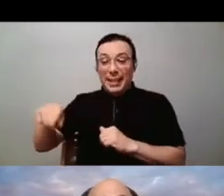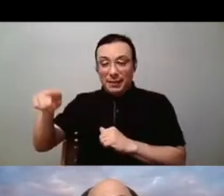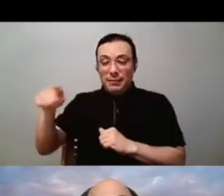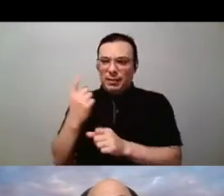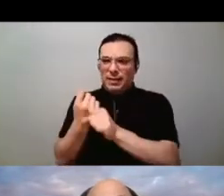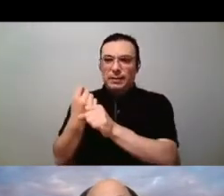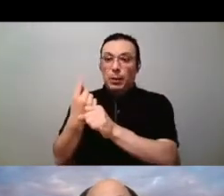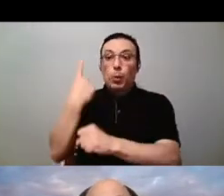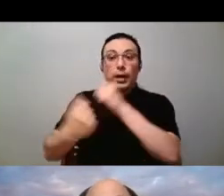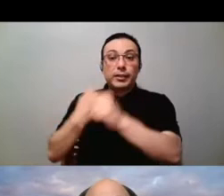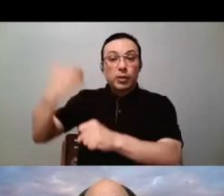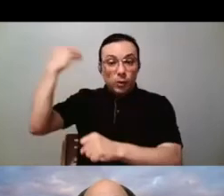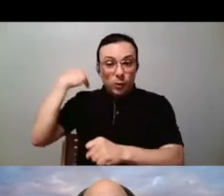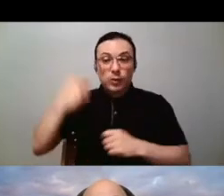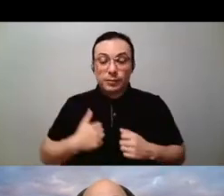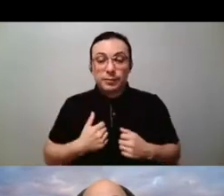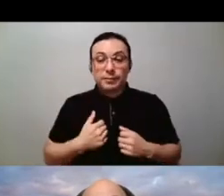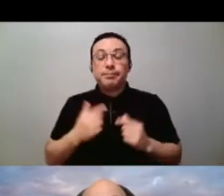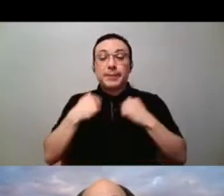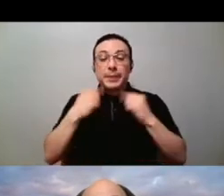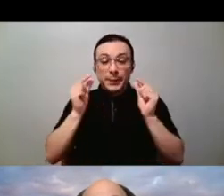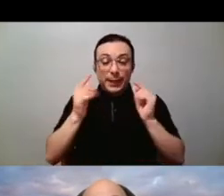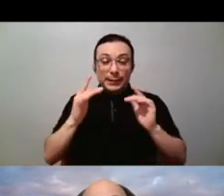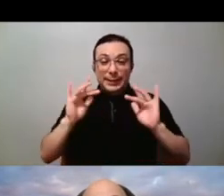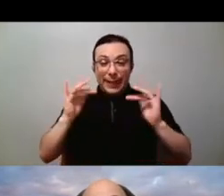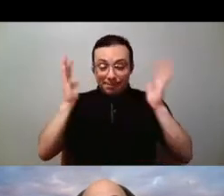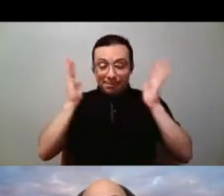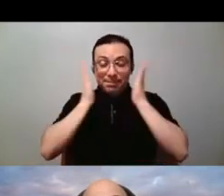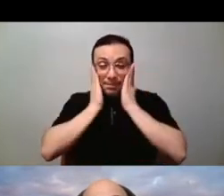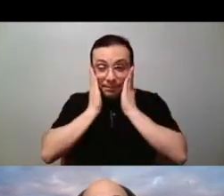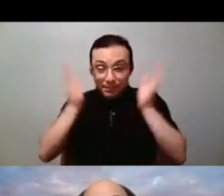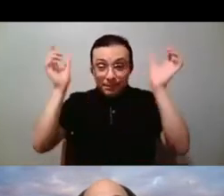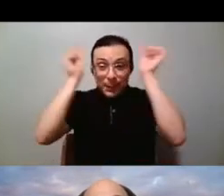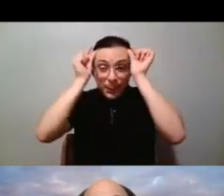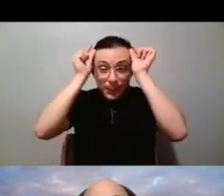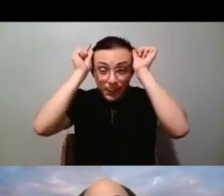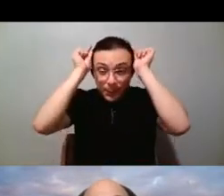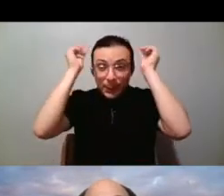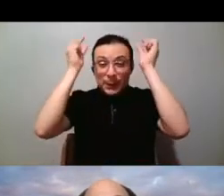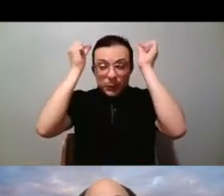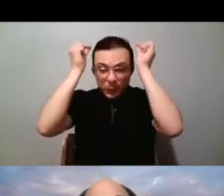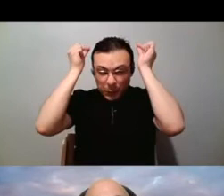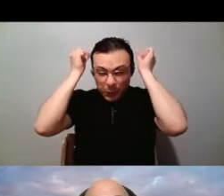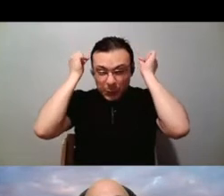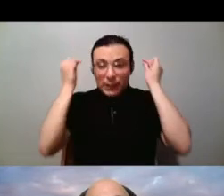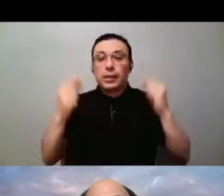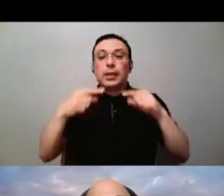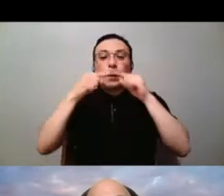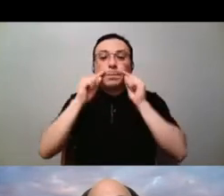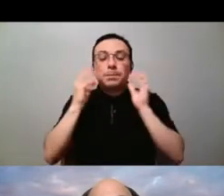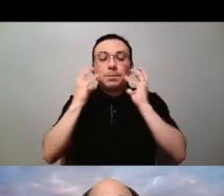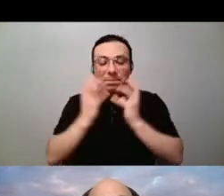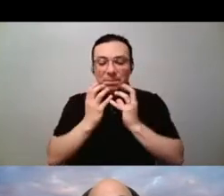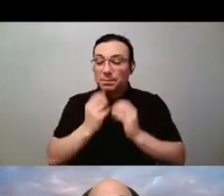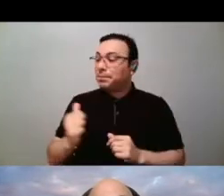short, tightly curled hair. I have a mustache and a beard. And behind me is my messy bed